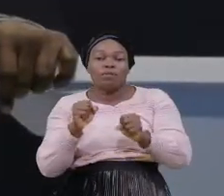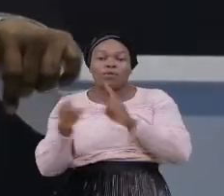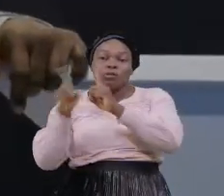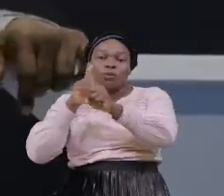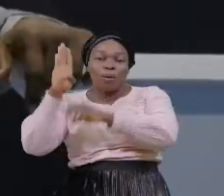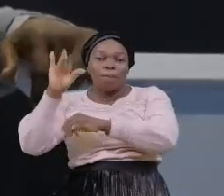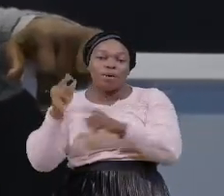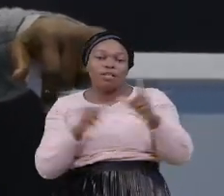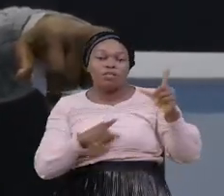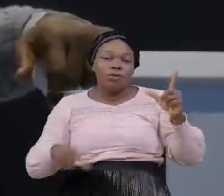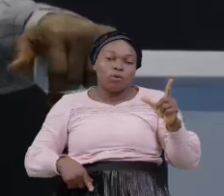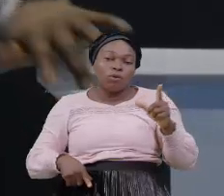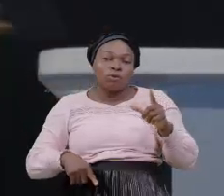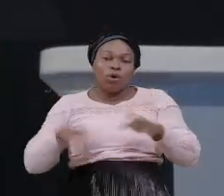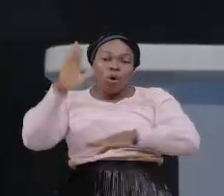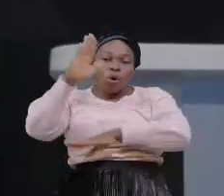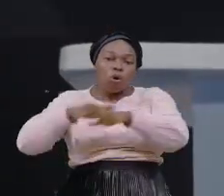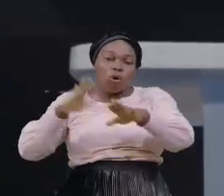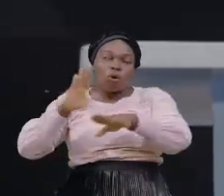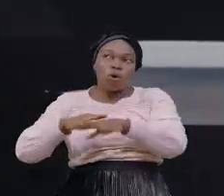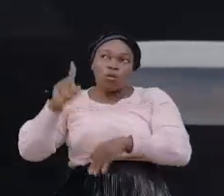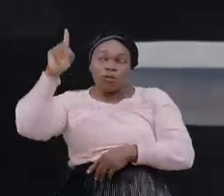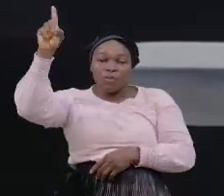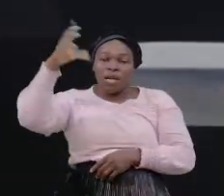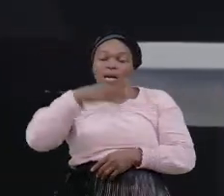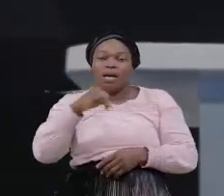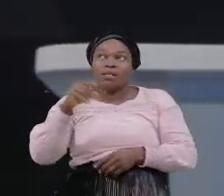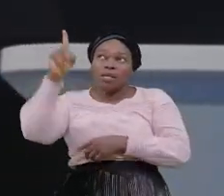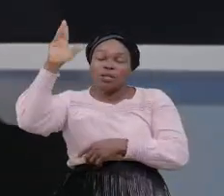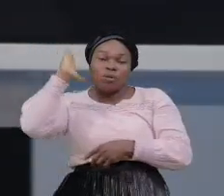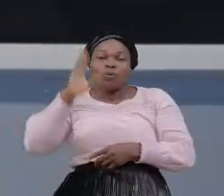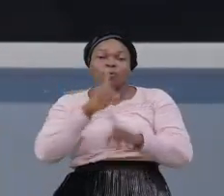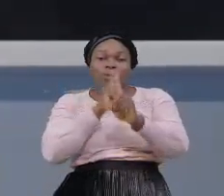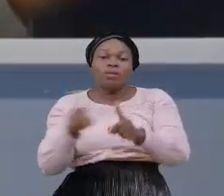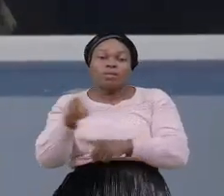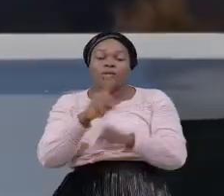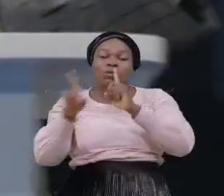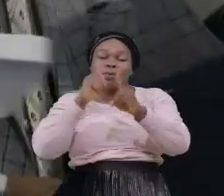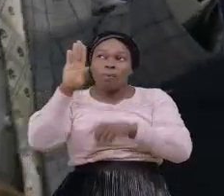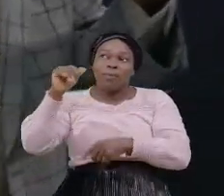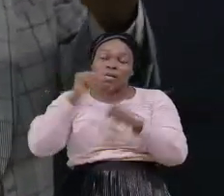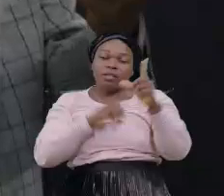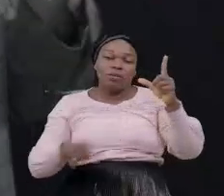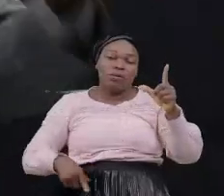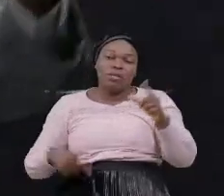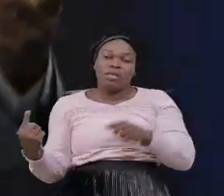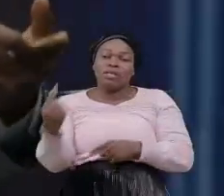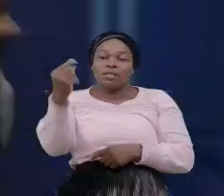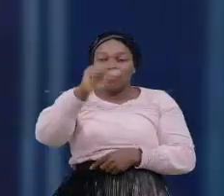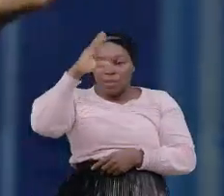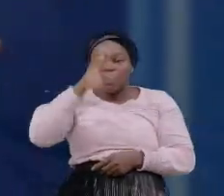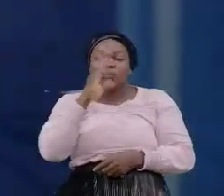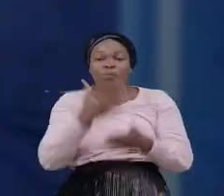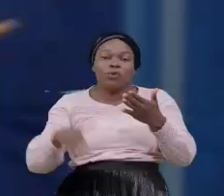me and I will answer you. Spoken by the Lord. Except a man be born again, he